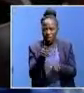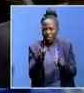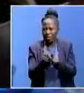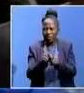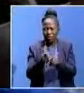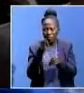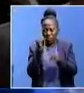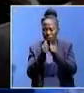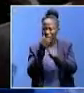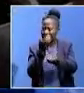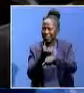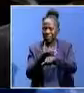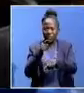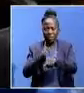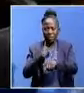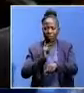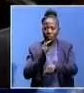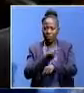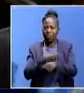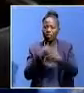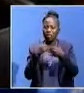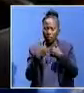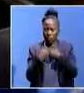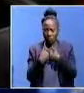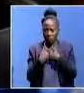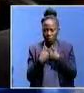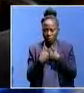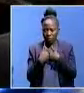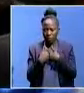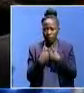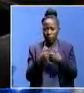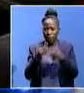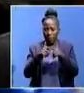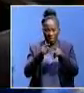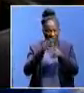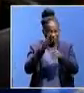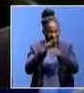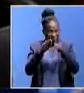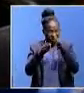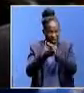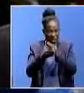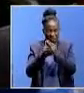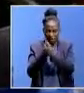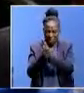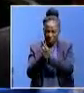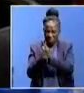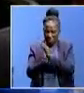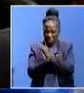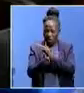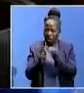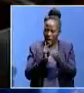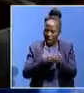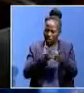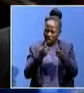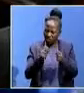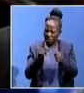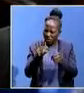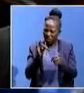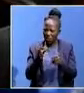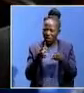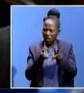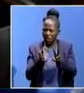in. I think we are trying to capitalize on e-learning in terms of the construction school. We are trying to capitalize on e-registration of